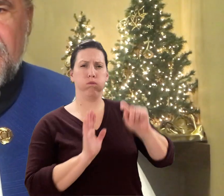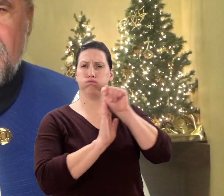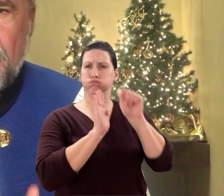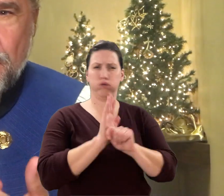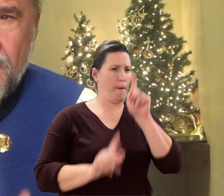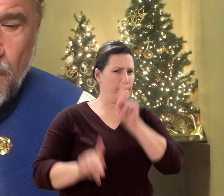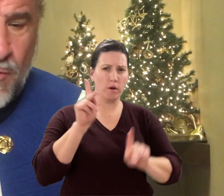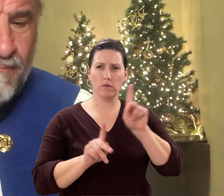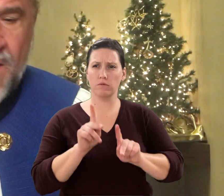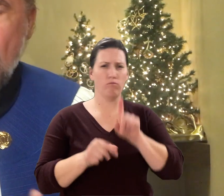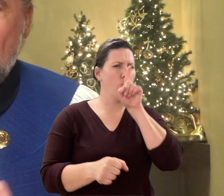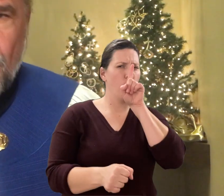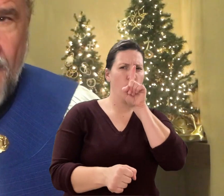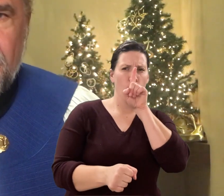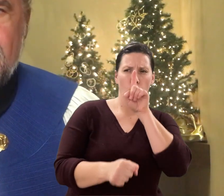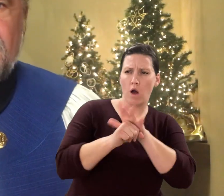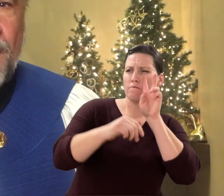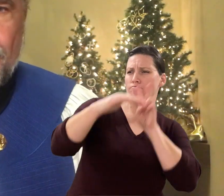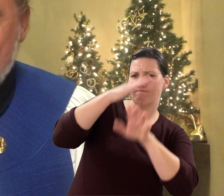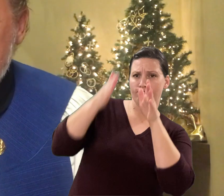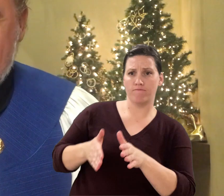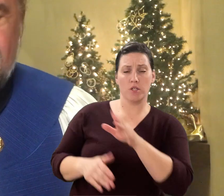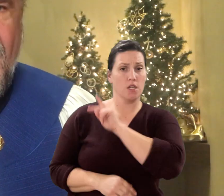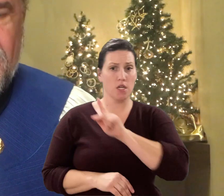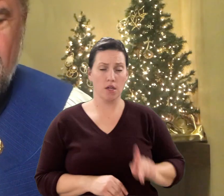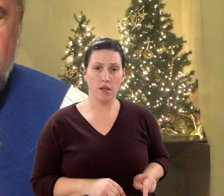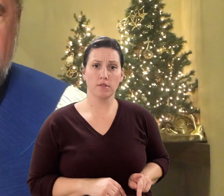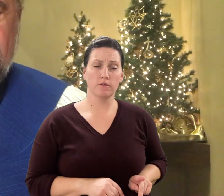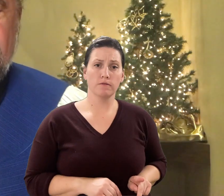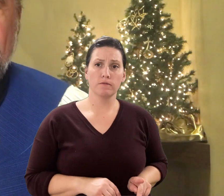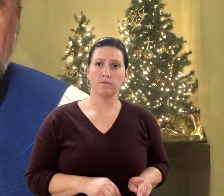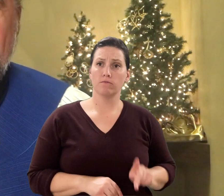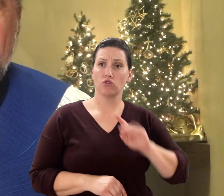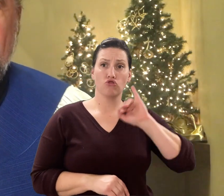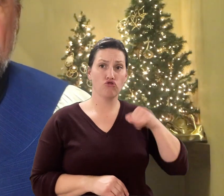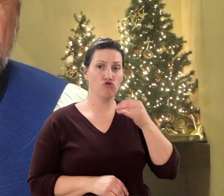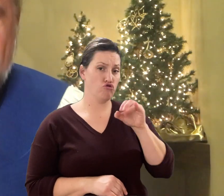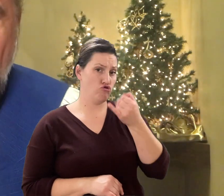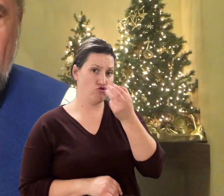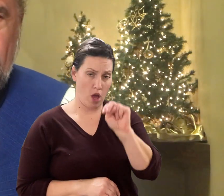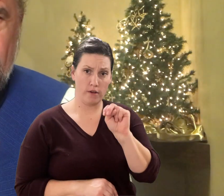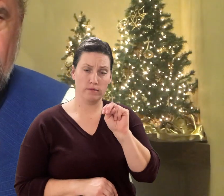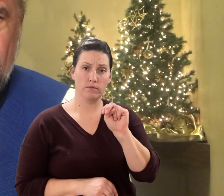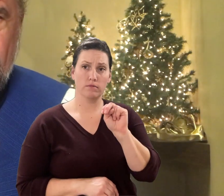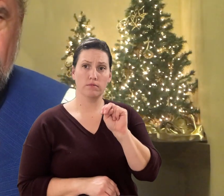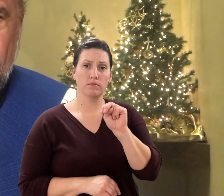Old Testament people, prophets, priests, and kings,